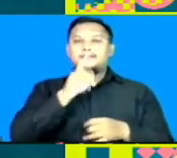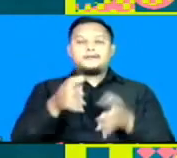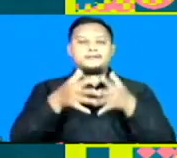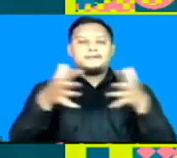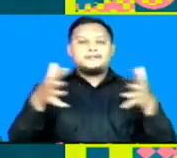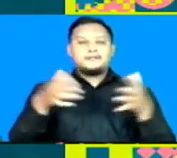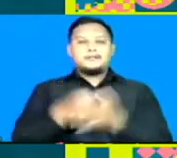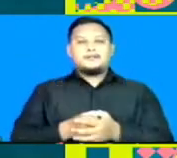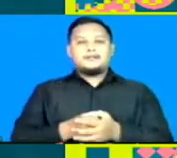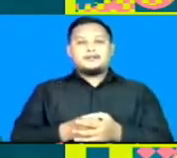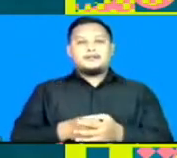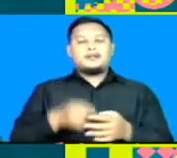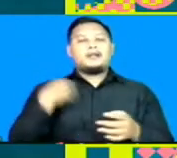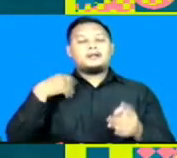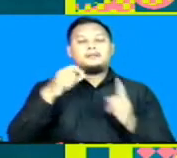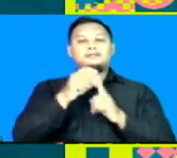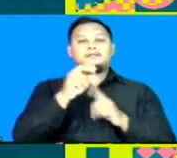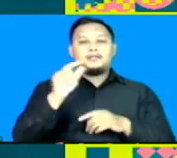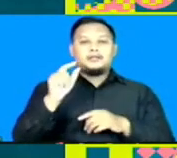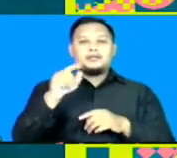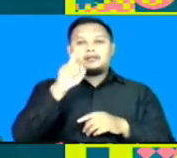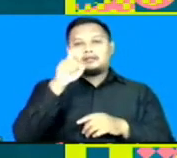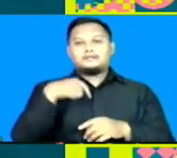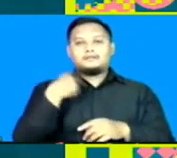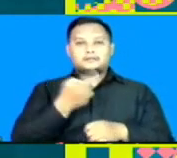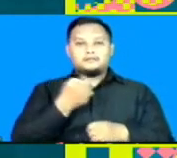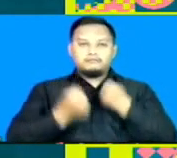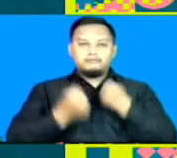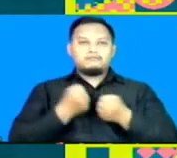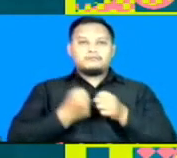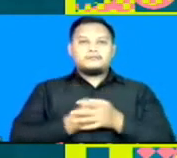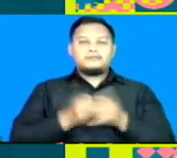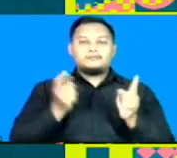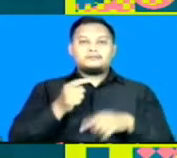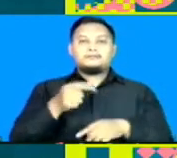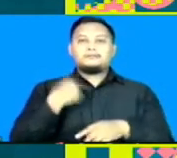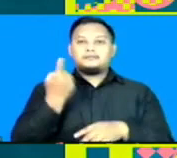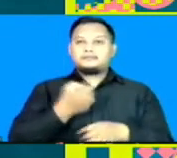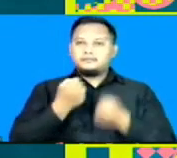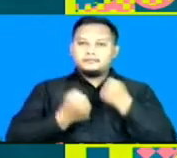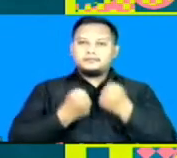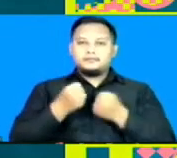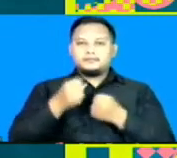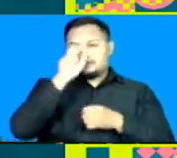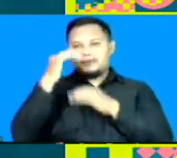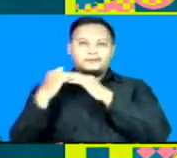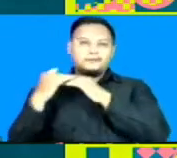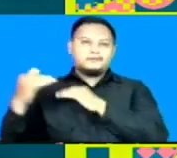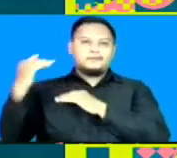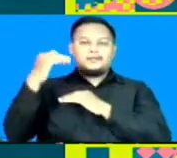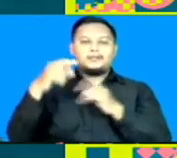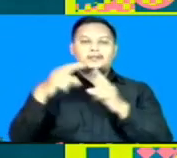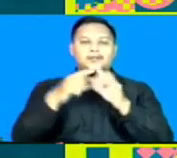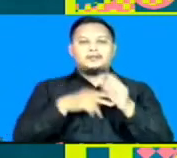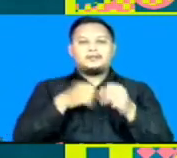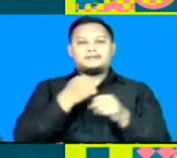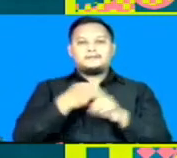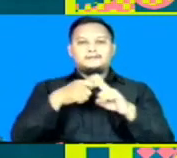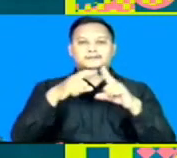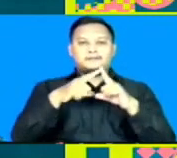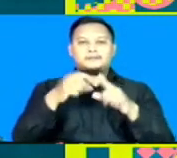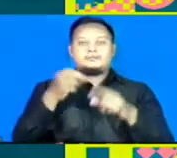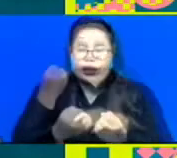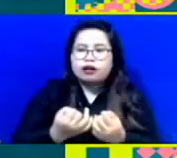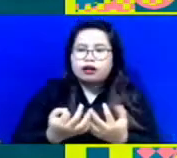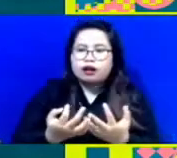Yeah, that's why we try to boost the number with some program, and ability to